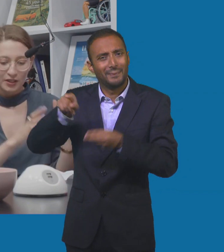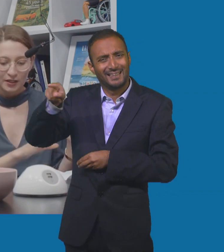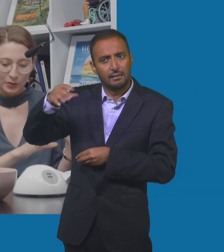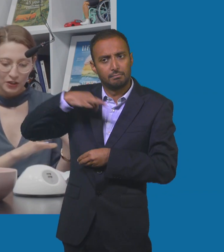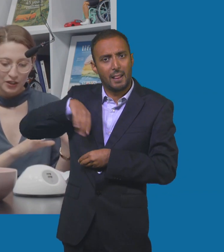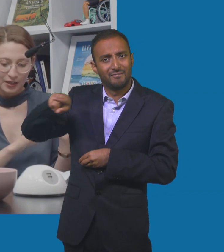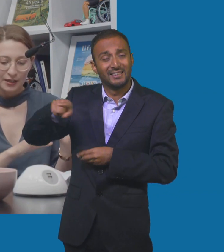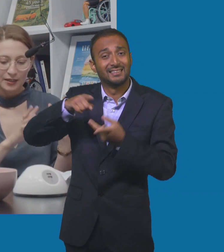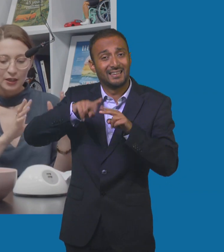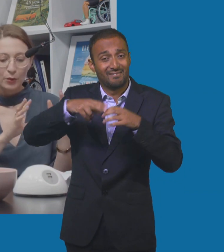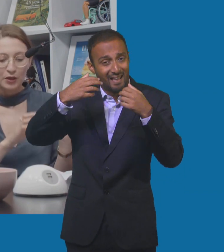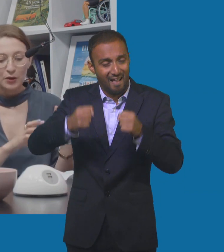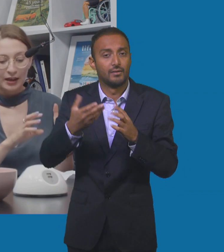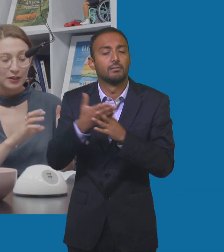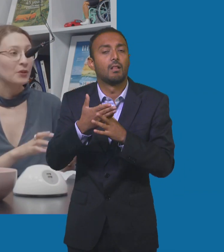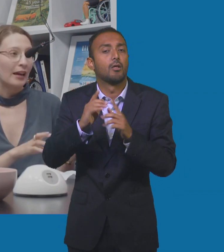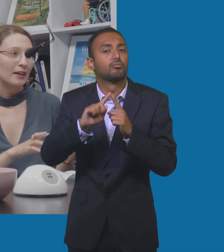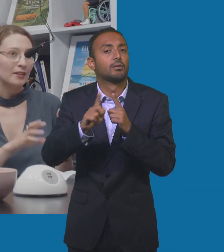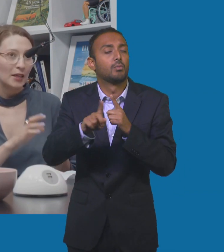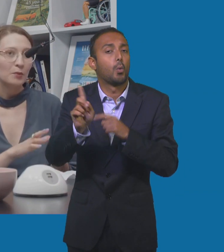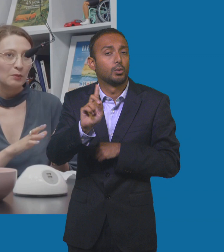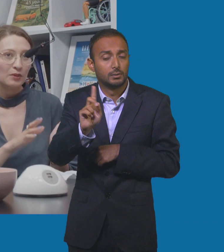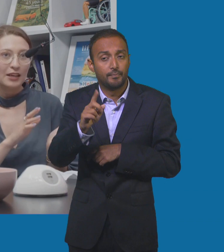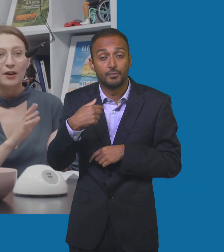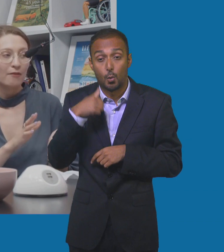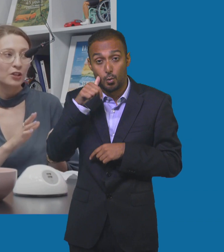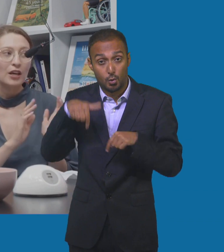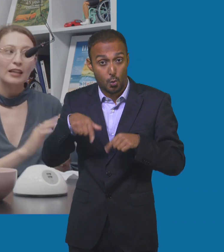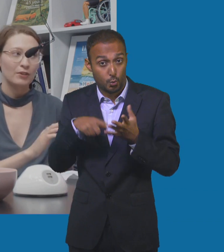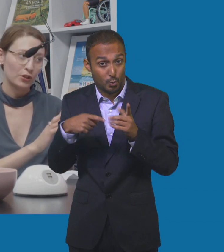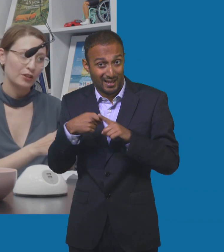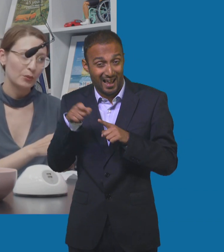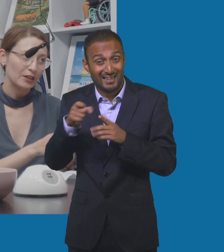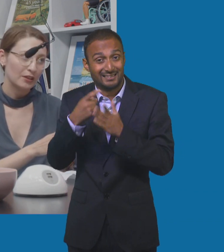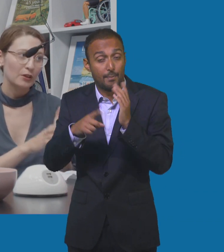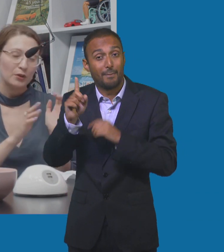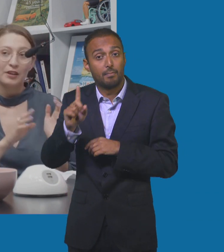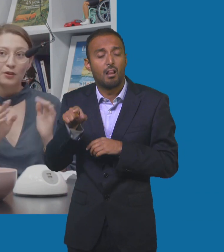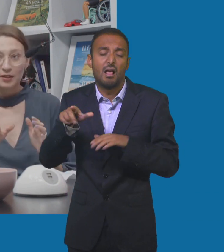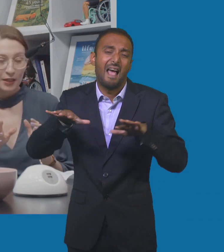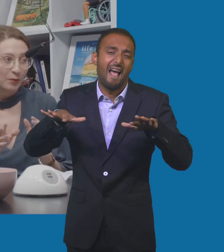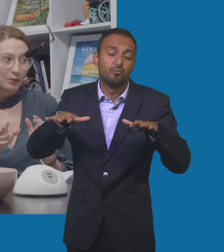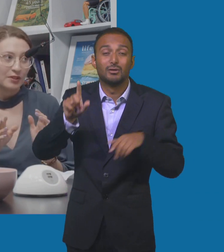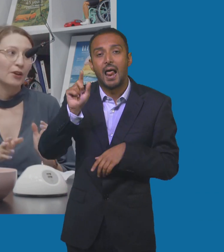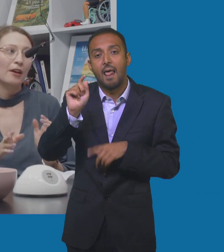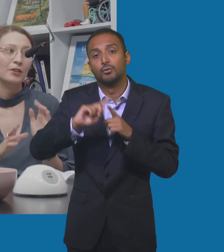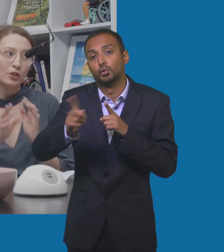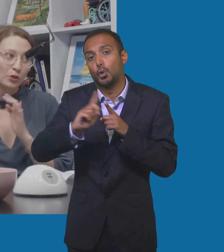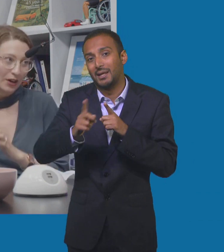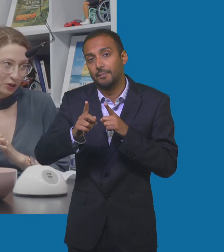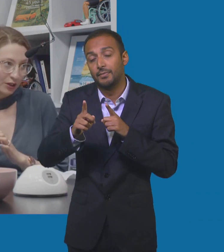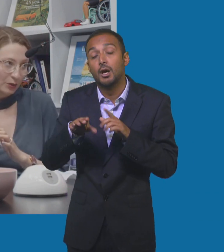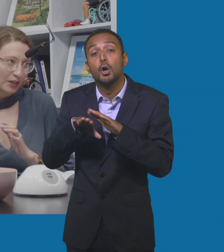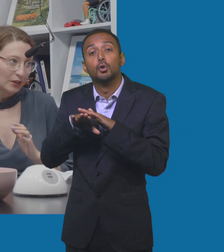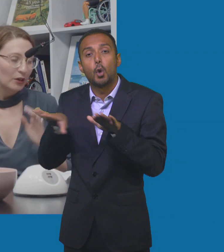The way we looked at this question is, we know that in the UK, disabled people take on average 11 journeys a week. We know that non-disabled people take on